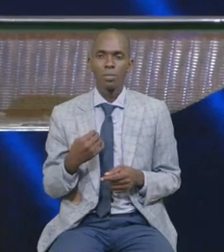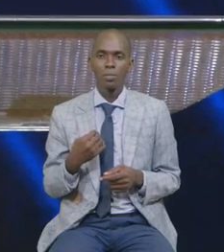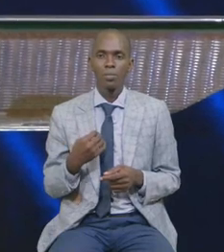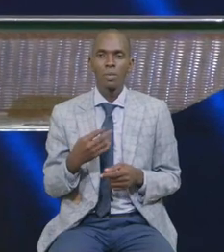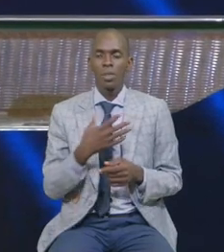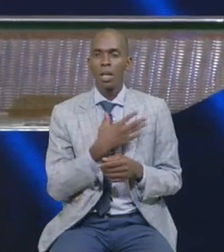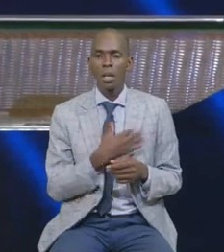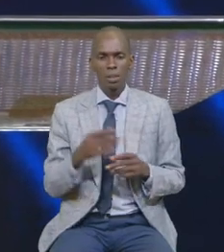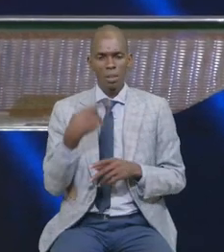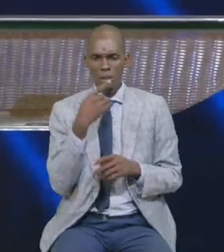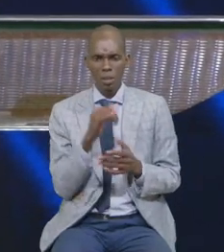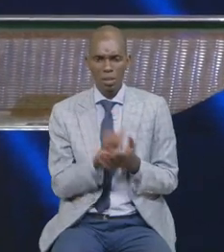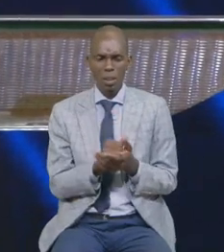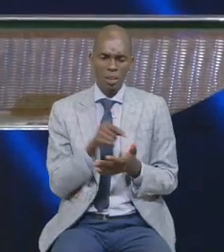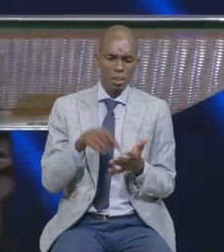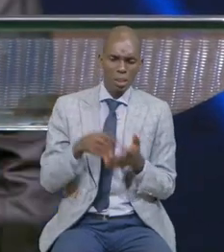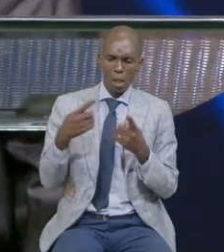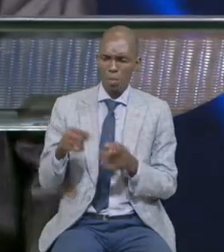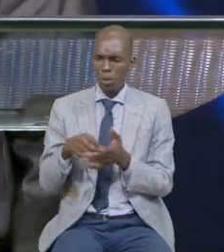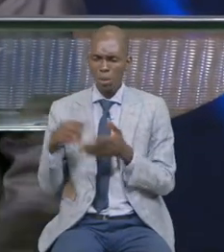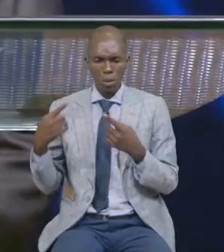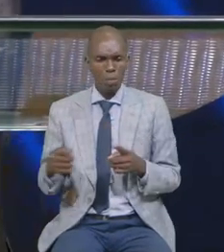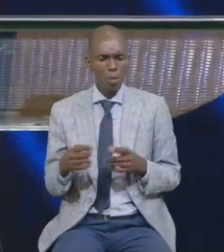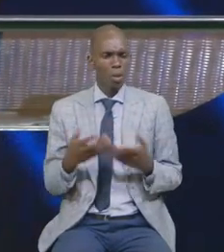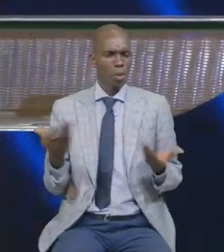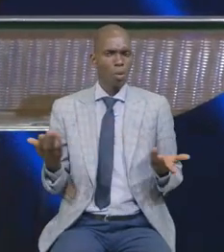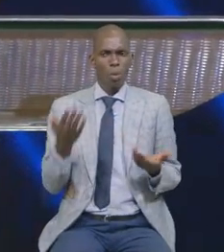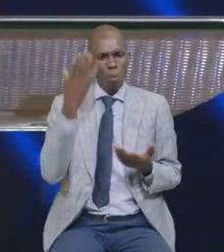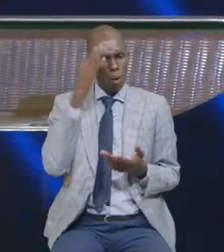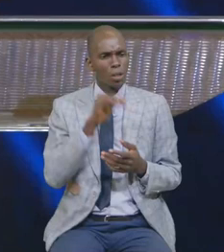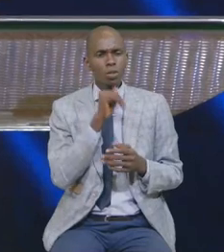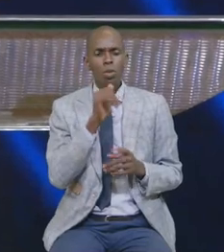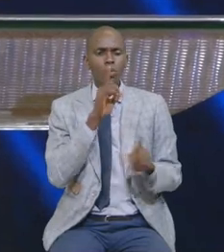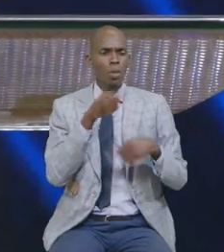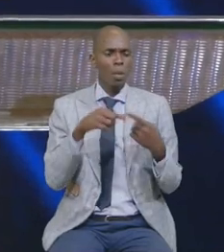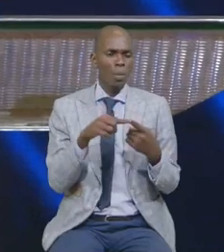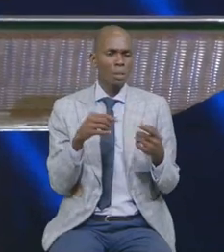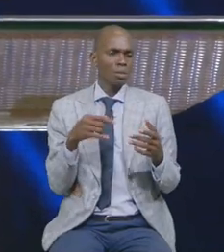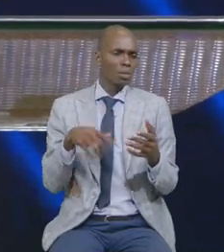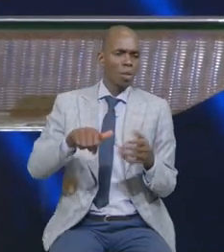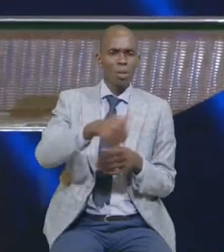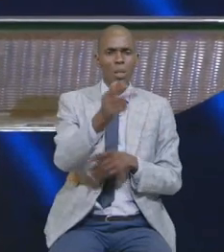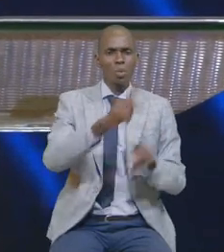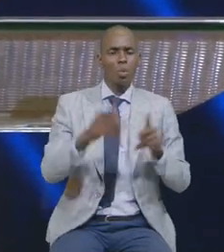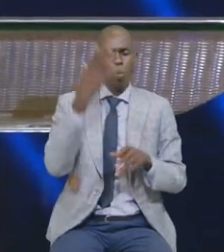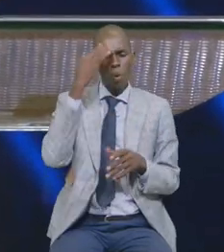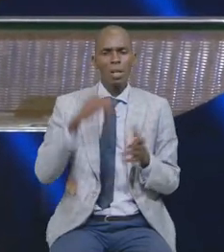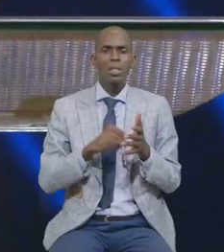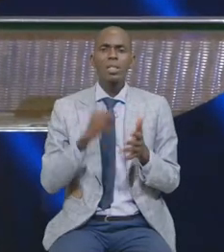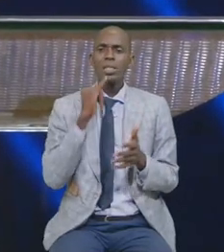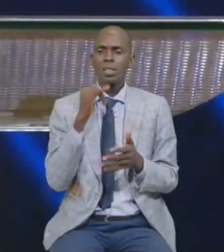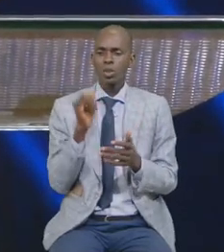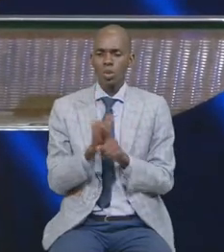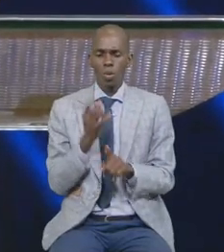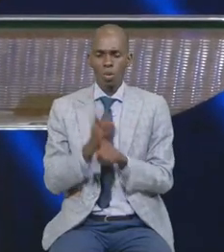and I said this happened this happened why didn't they see other people why is it only this they